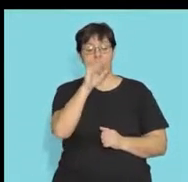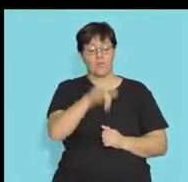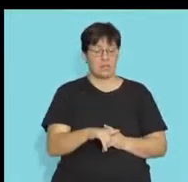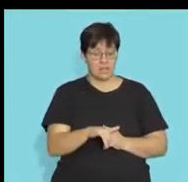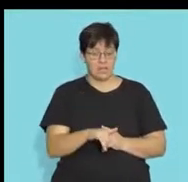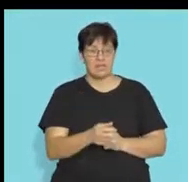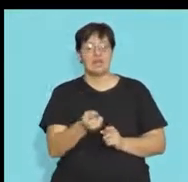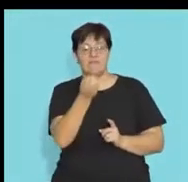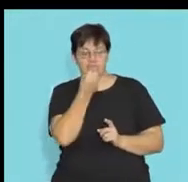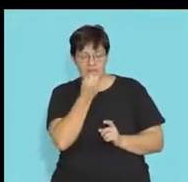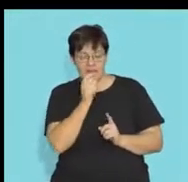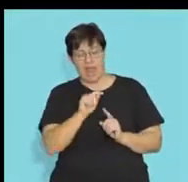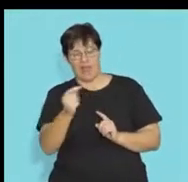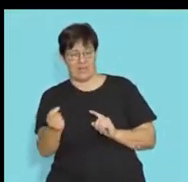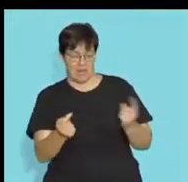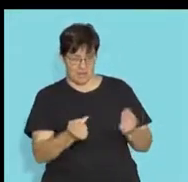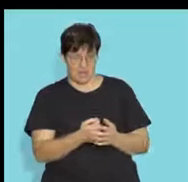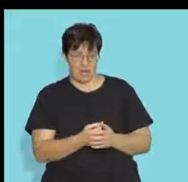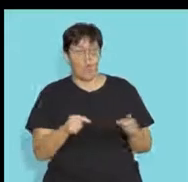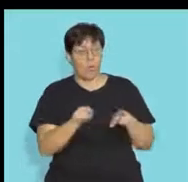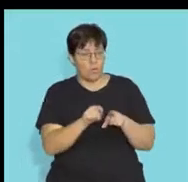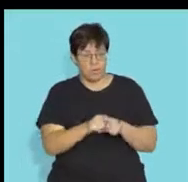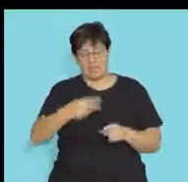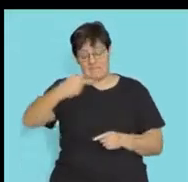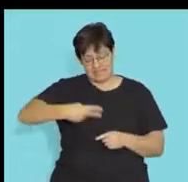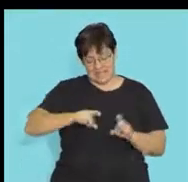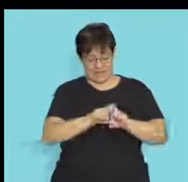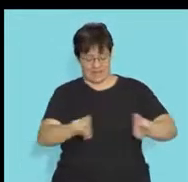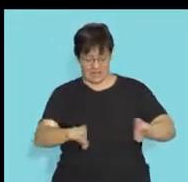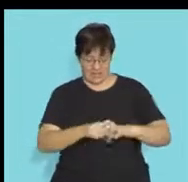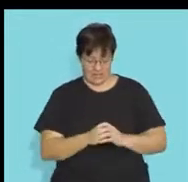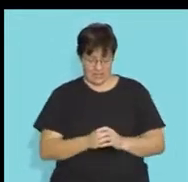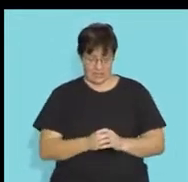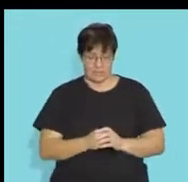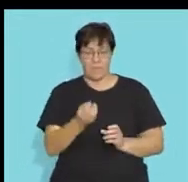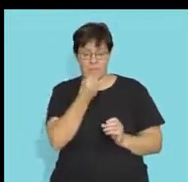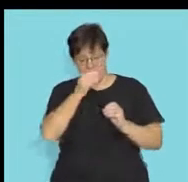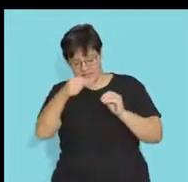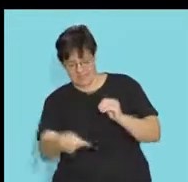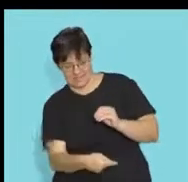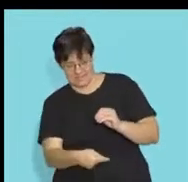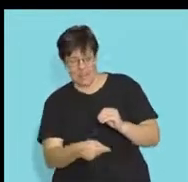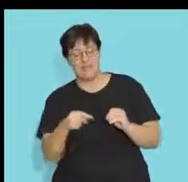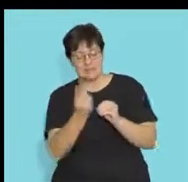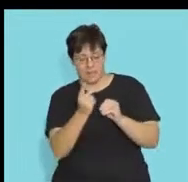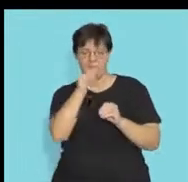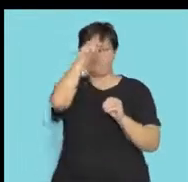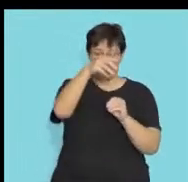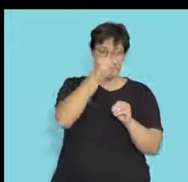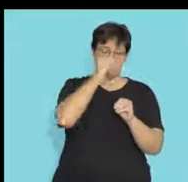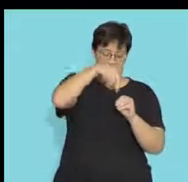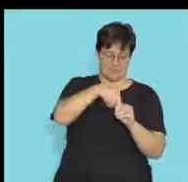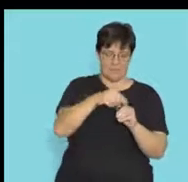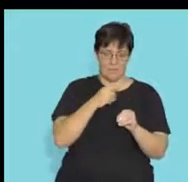Primary consumers feed on other producers and hence occupy the second trophic level, so we call them primary consumers, taking